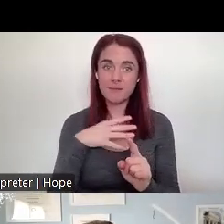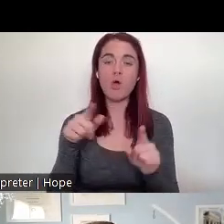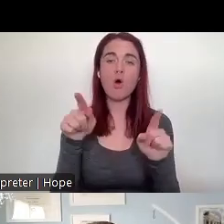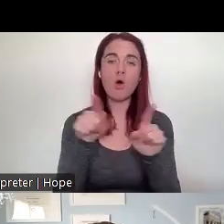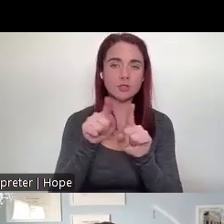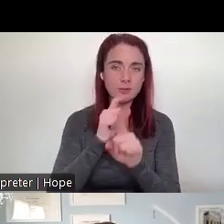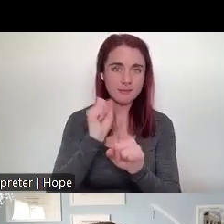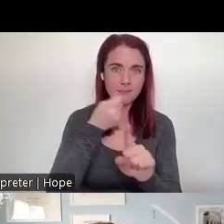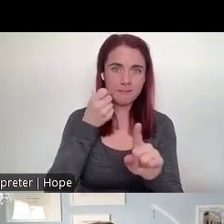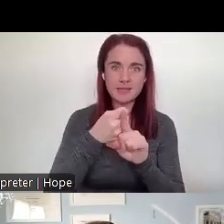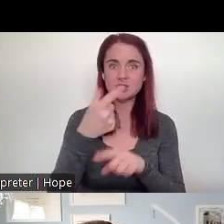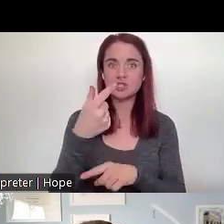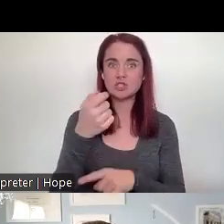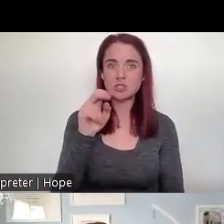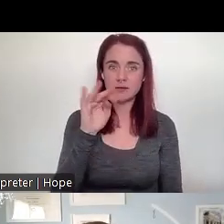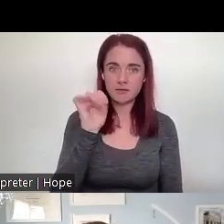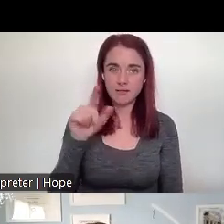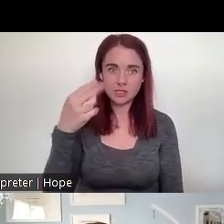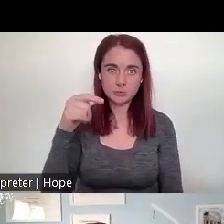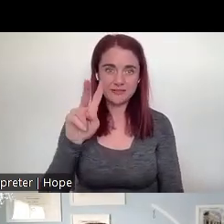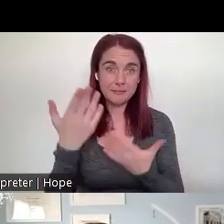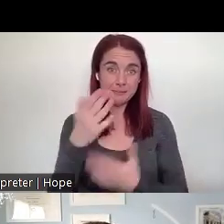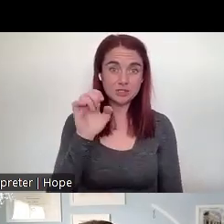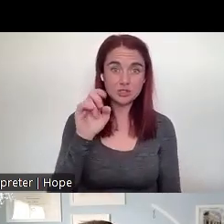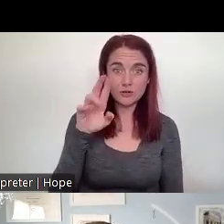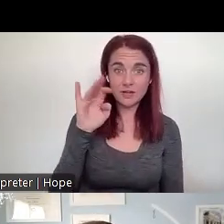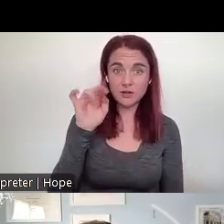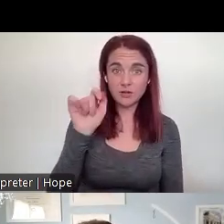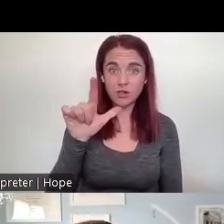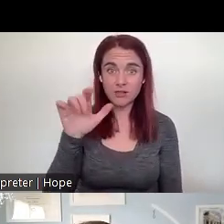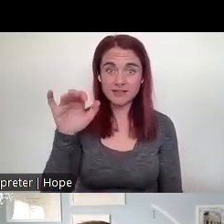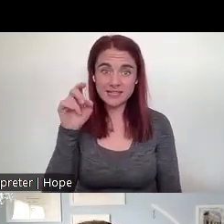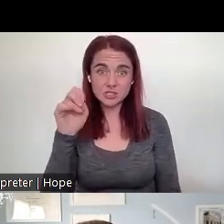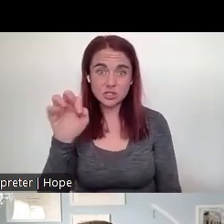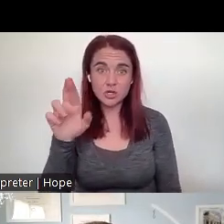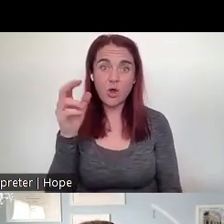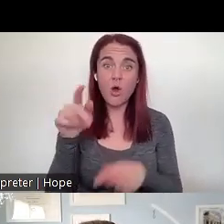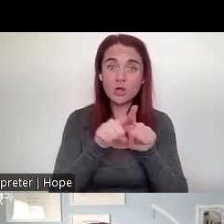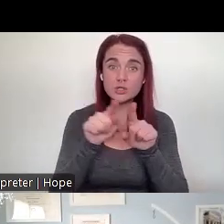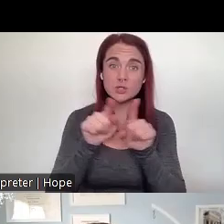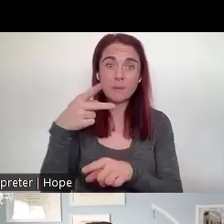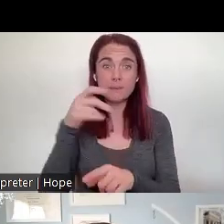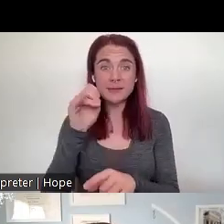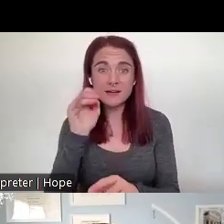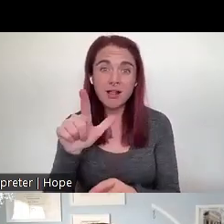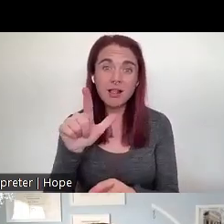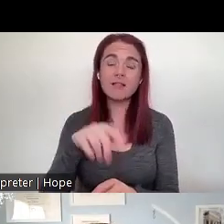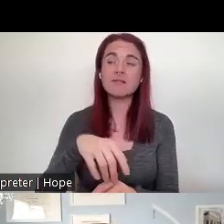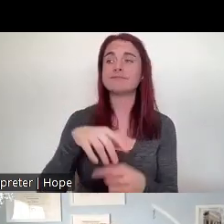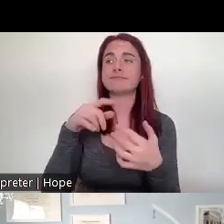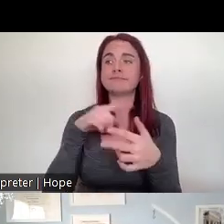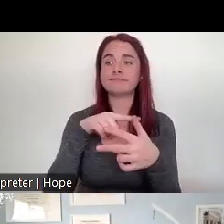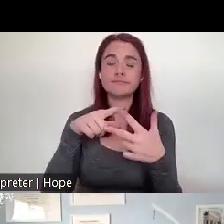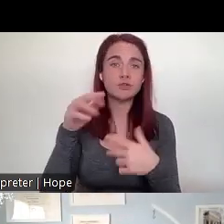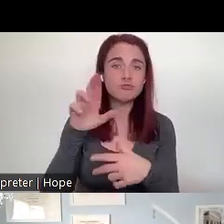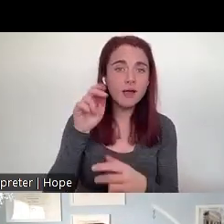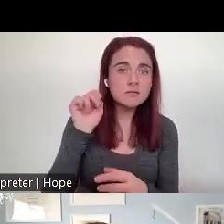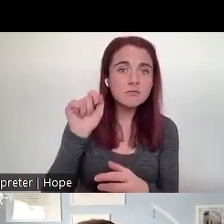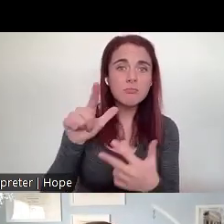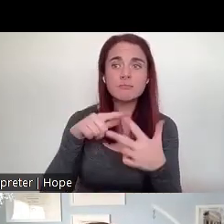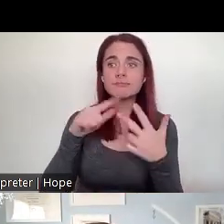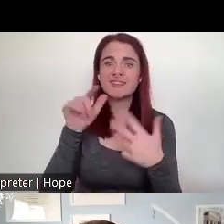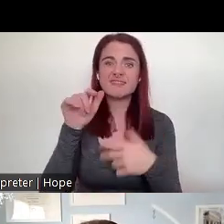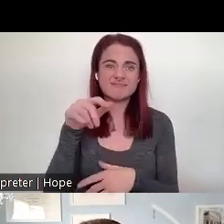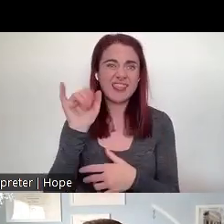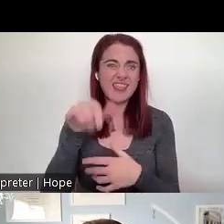high-risk genital HPV, so that could be cervical cancer, but also penile, anal, rectal cancers. And